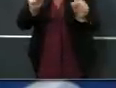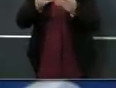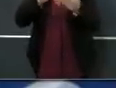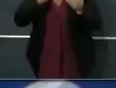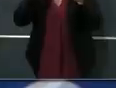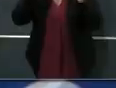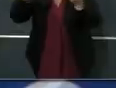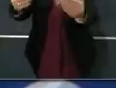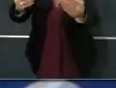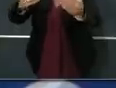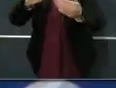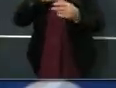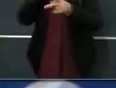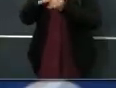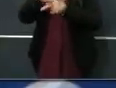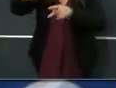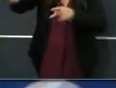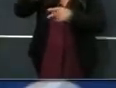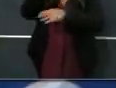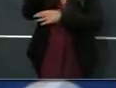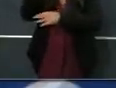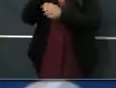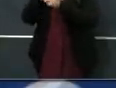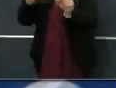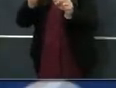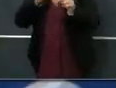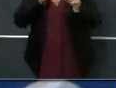families and the broader community of California safe.